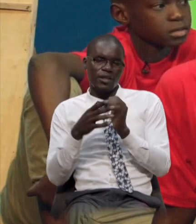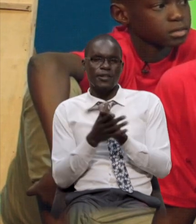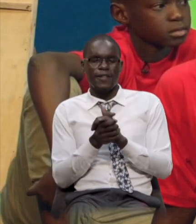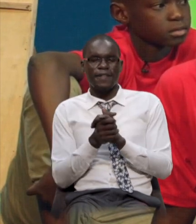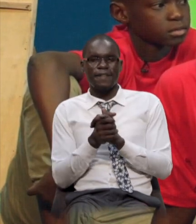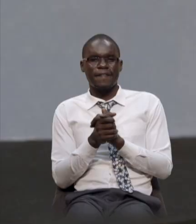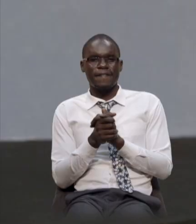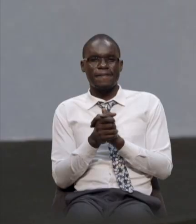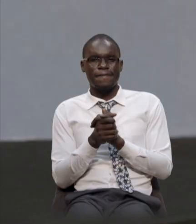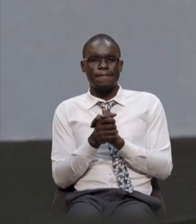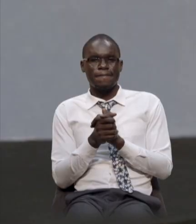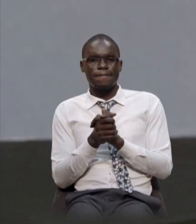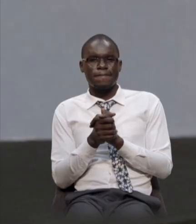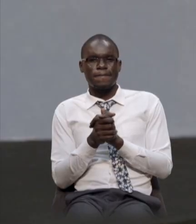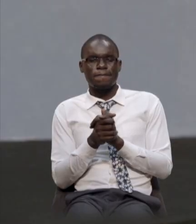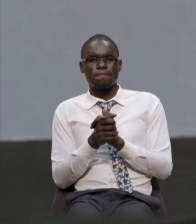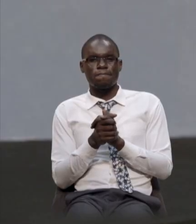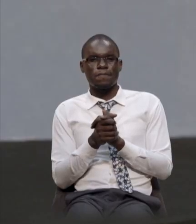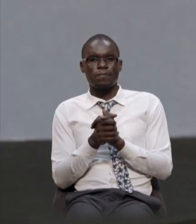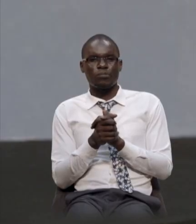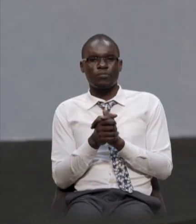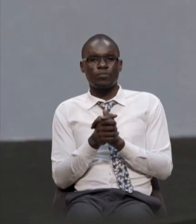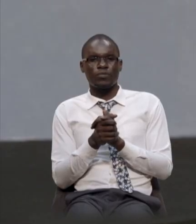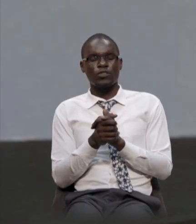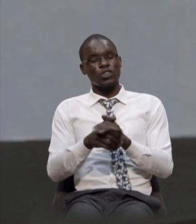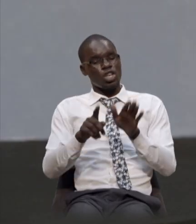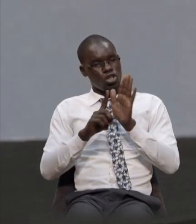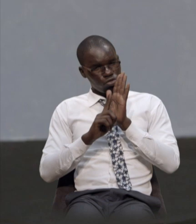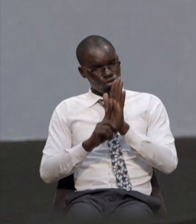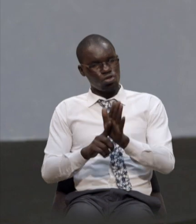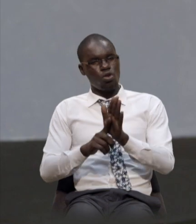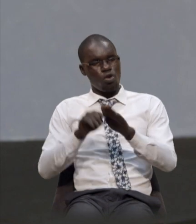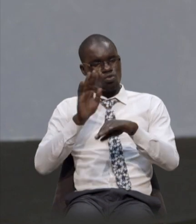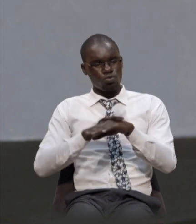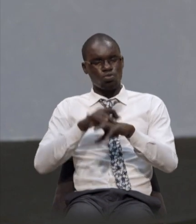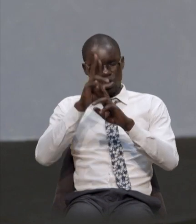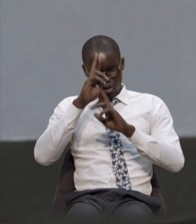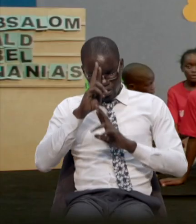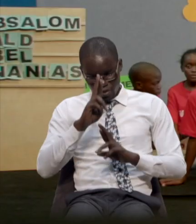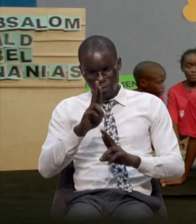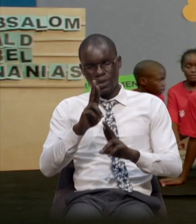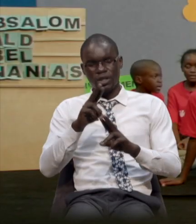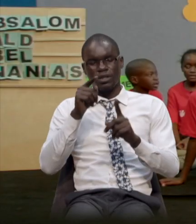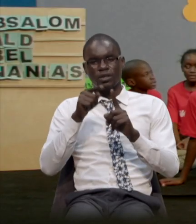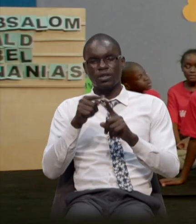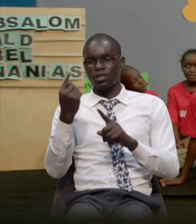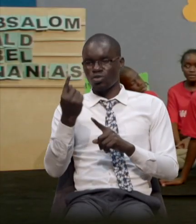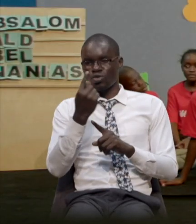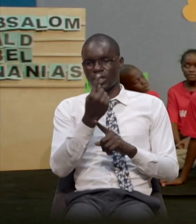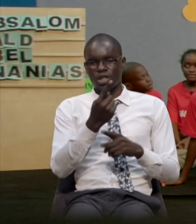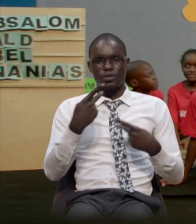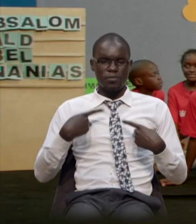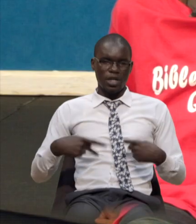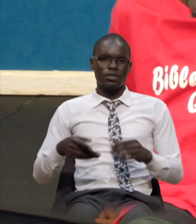17. And repeat after me as I tell you, show proper respect to everyone. Show proper respect